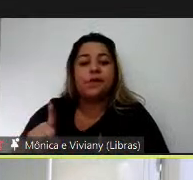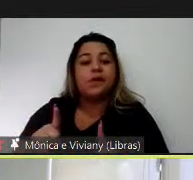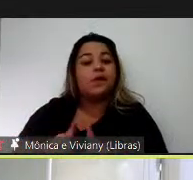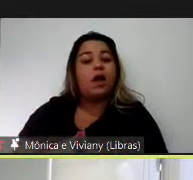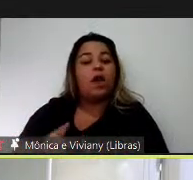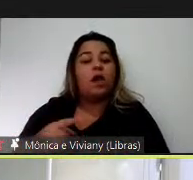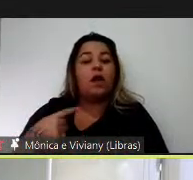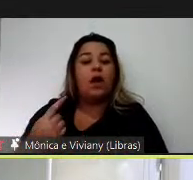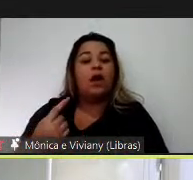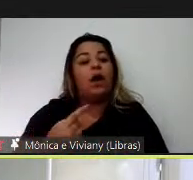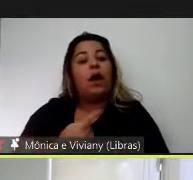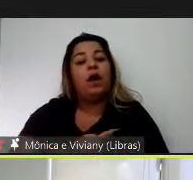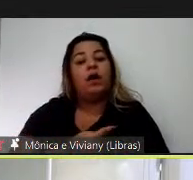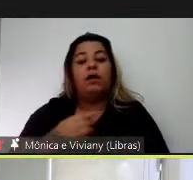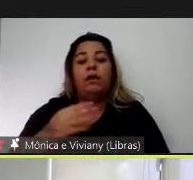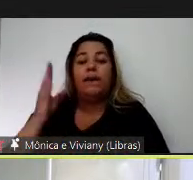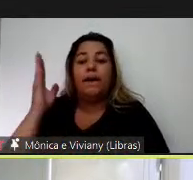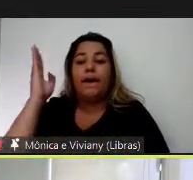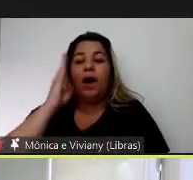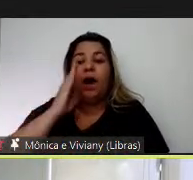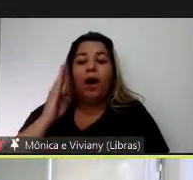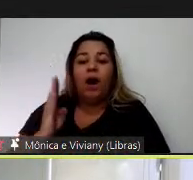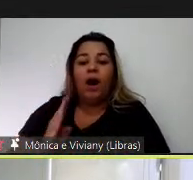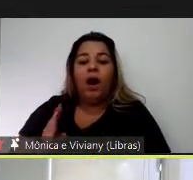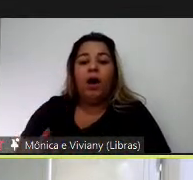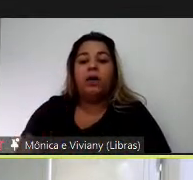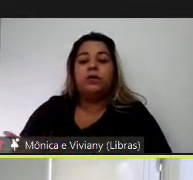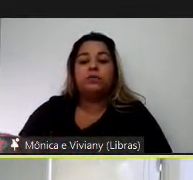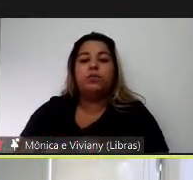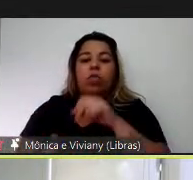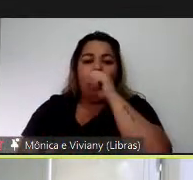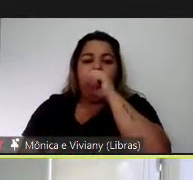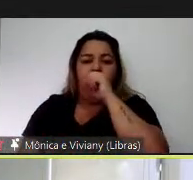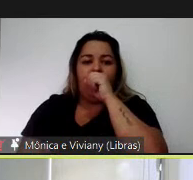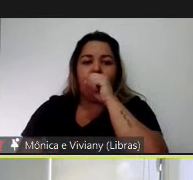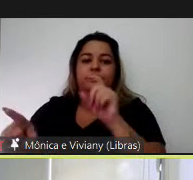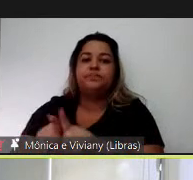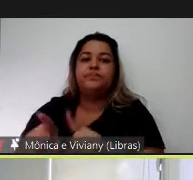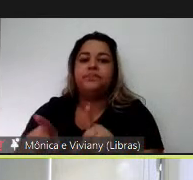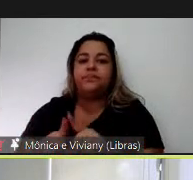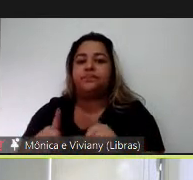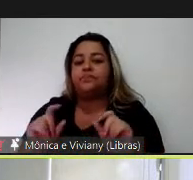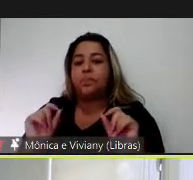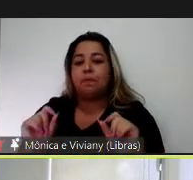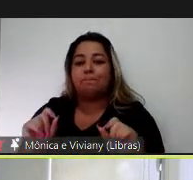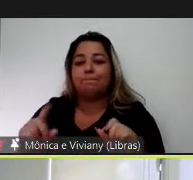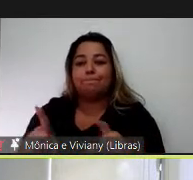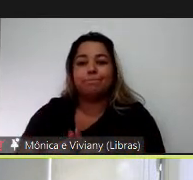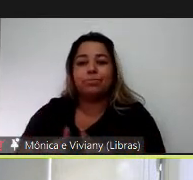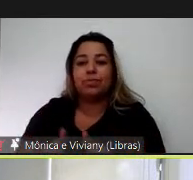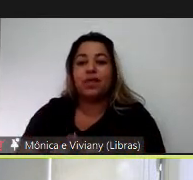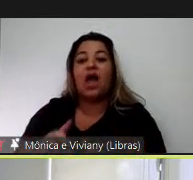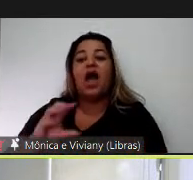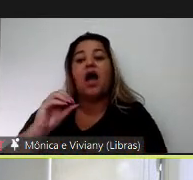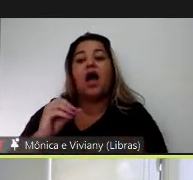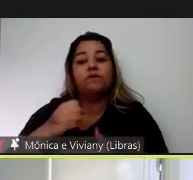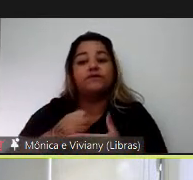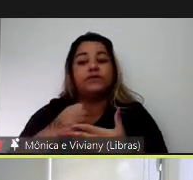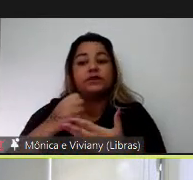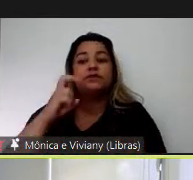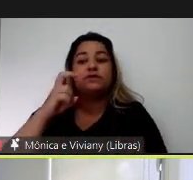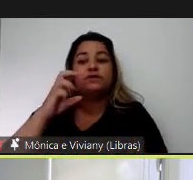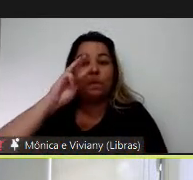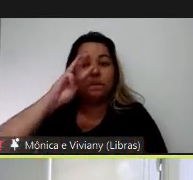of policy to provide doctors in Brazil. So we have a public call in this moment